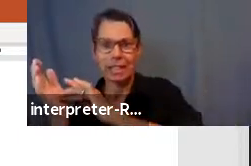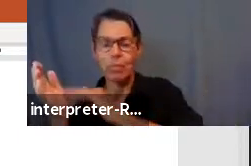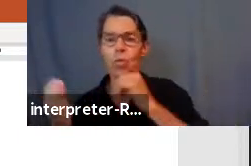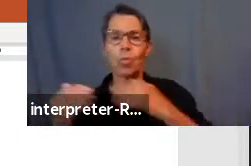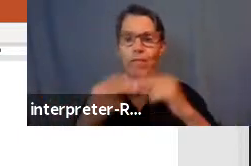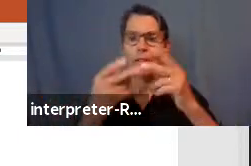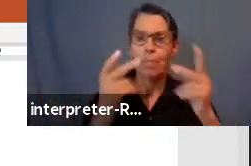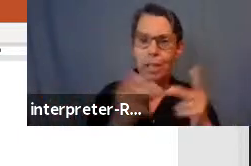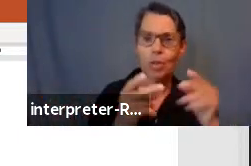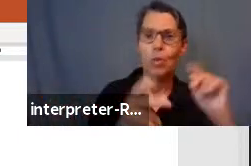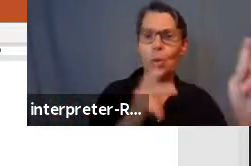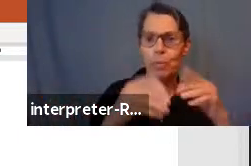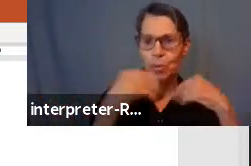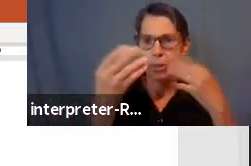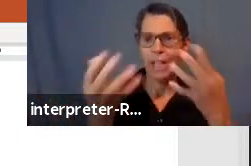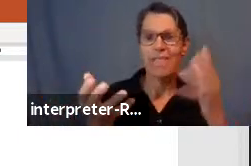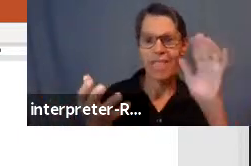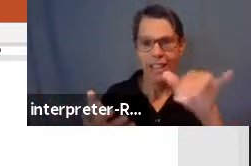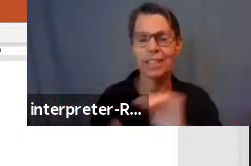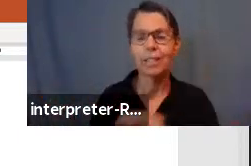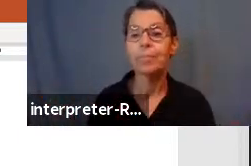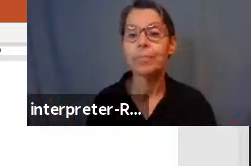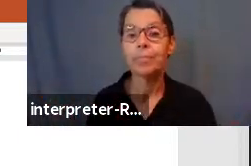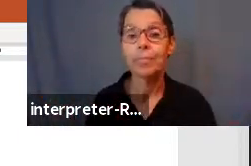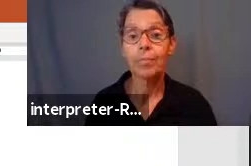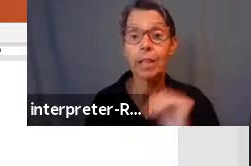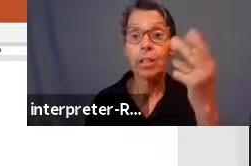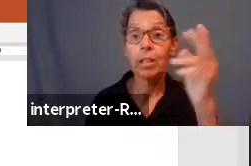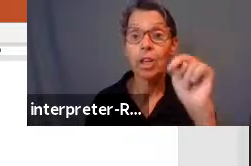thank you. I see another question from John Ella.